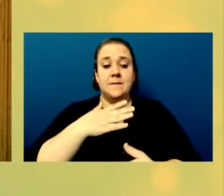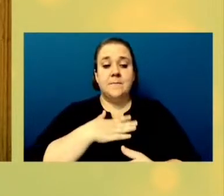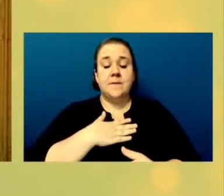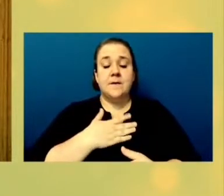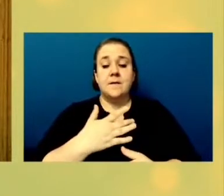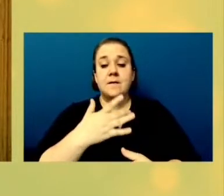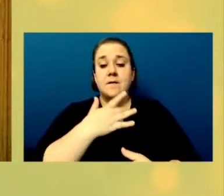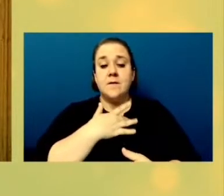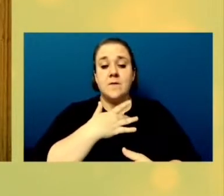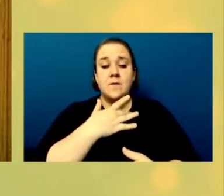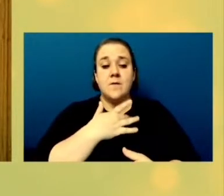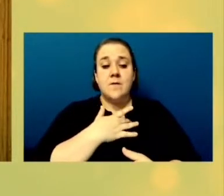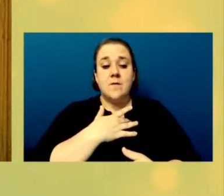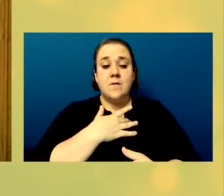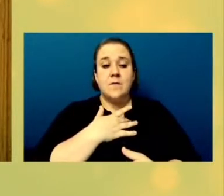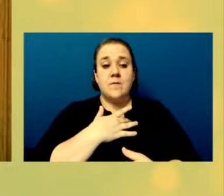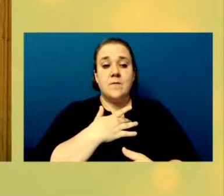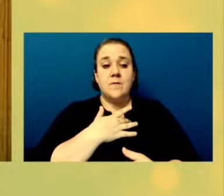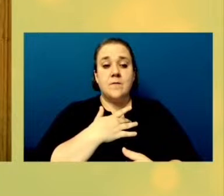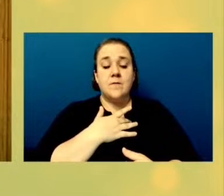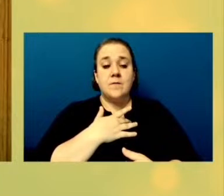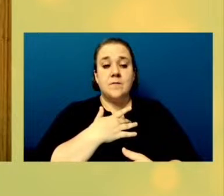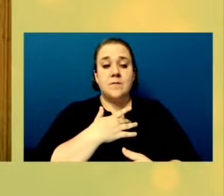Blow in the